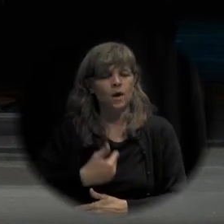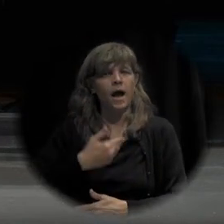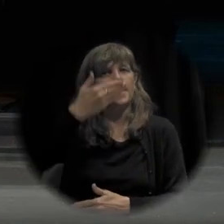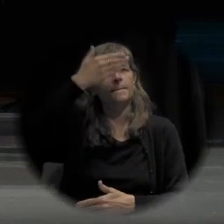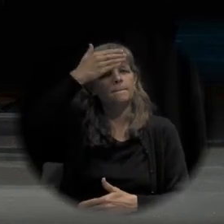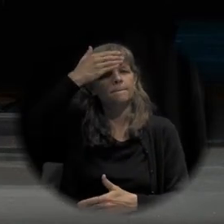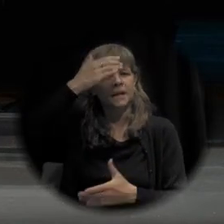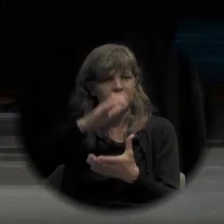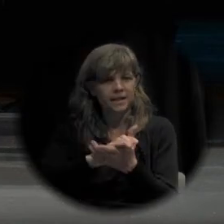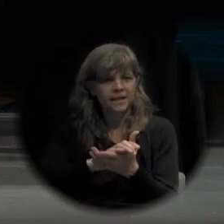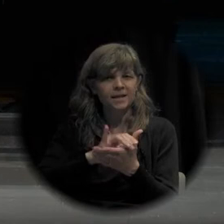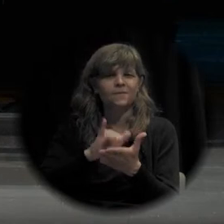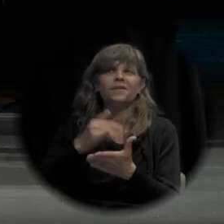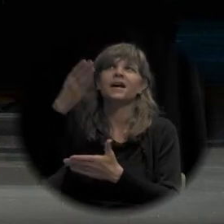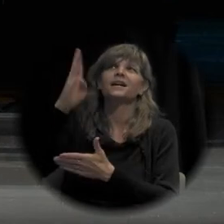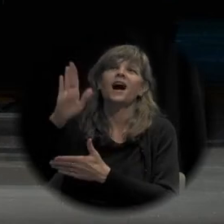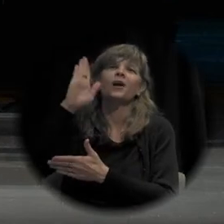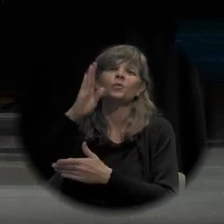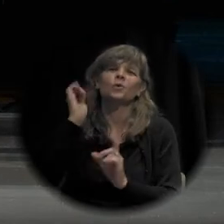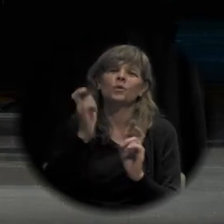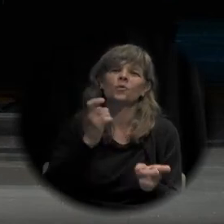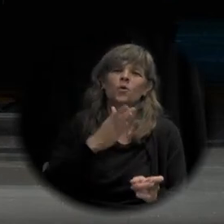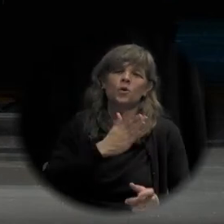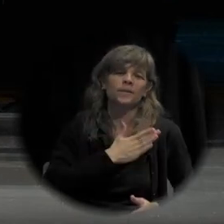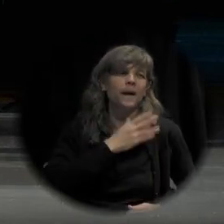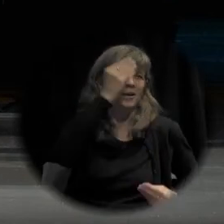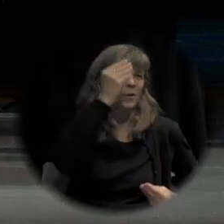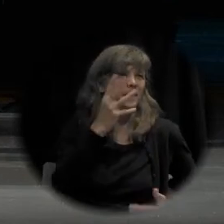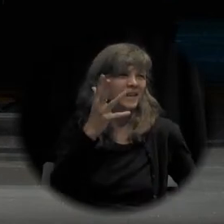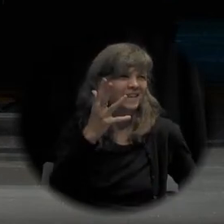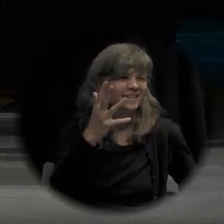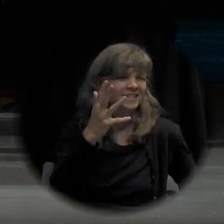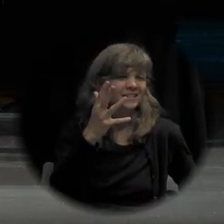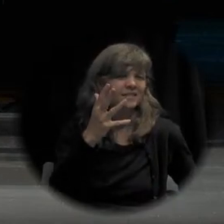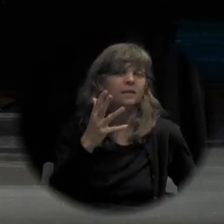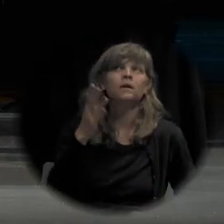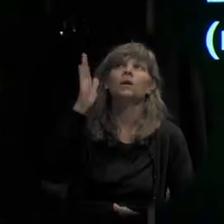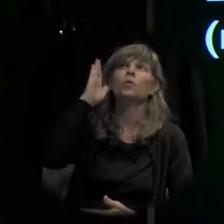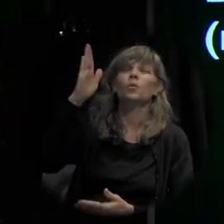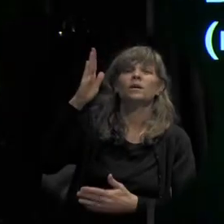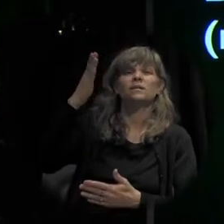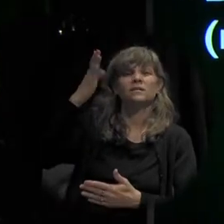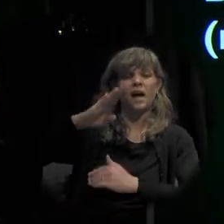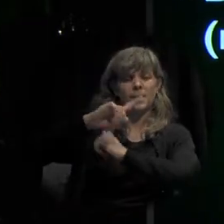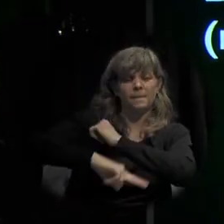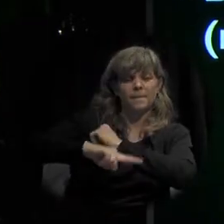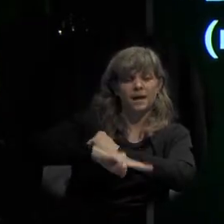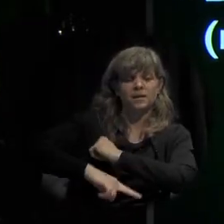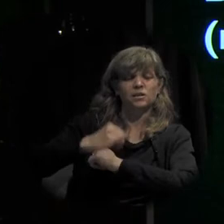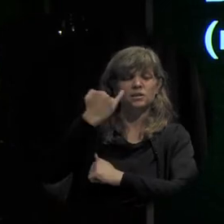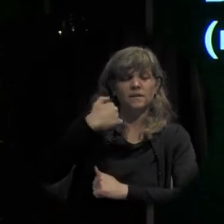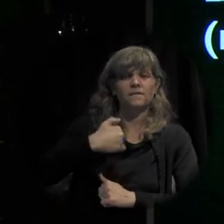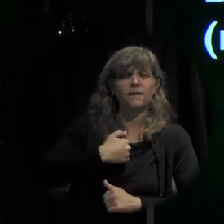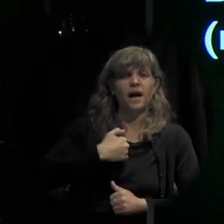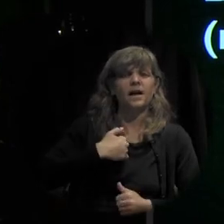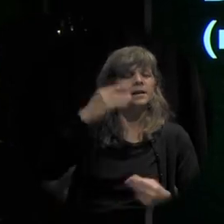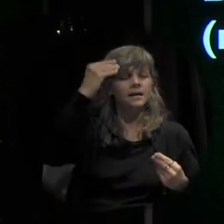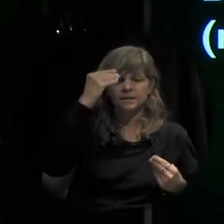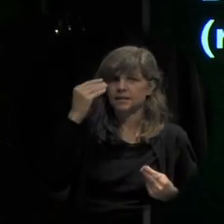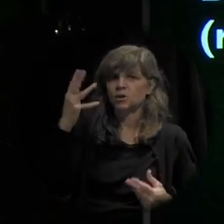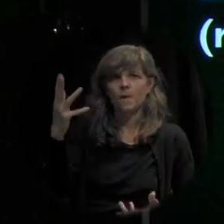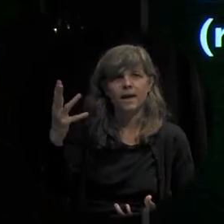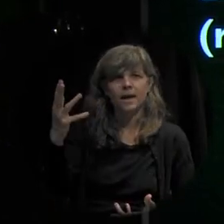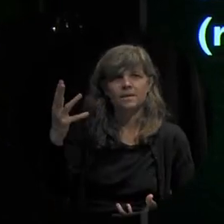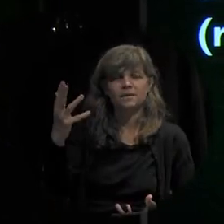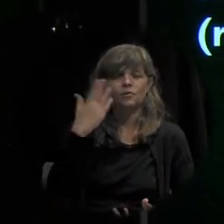my obedience? Do I really believe that God will reward my disobedience, bringing judgment? There's